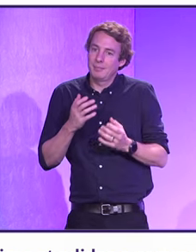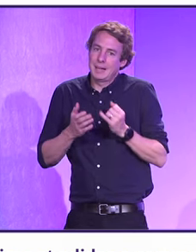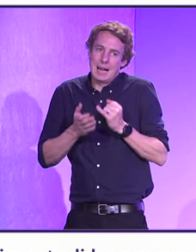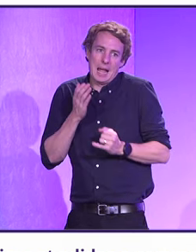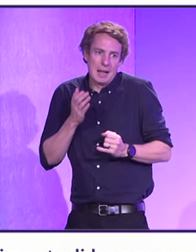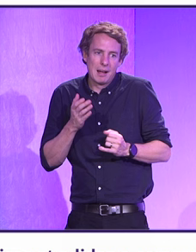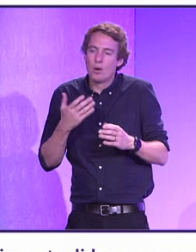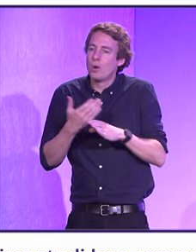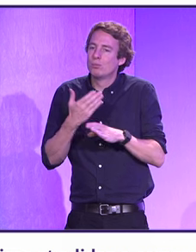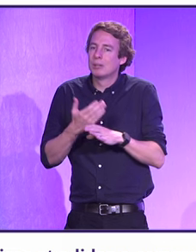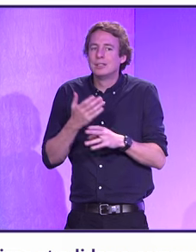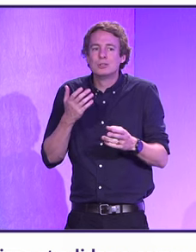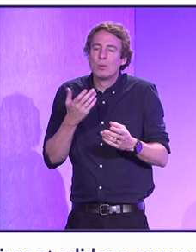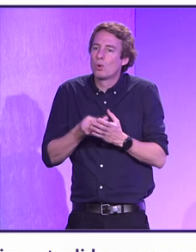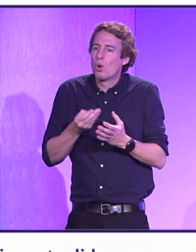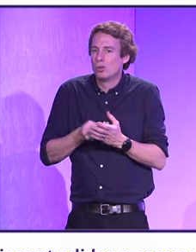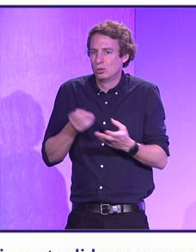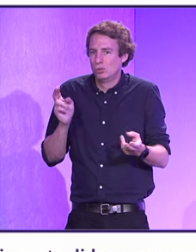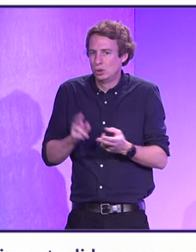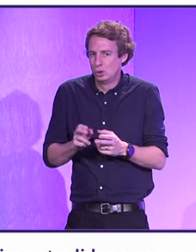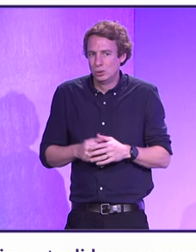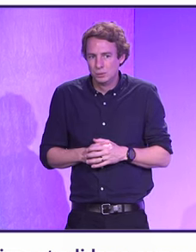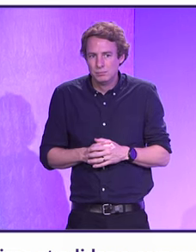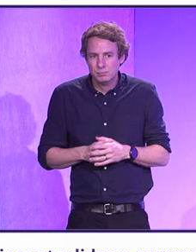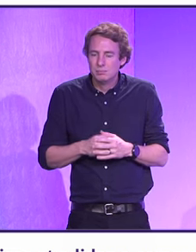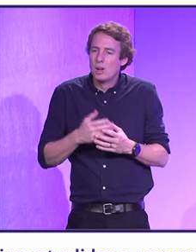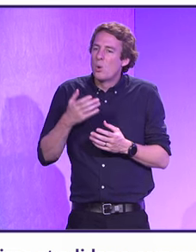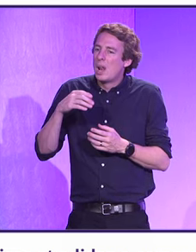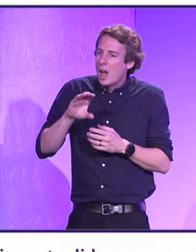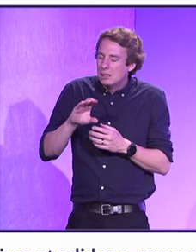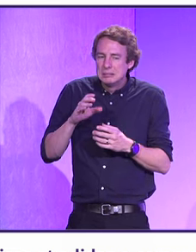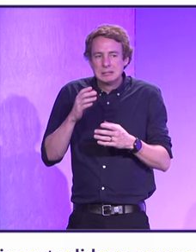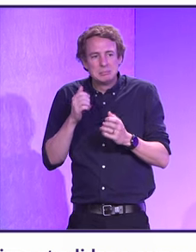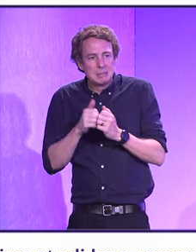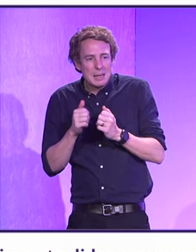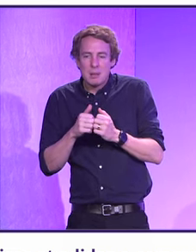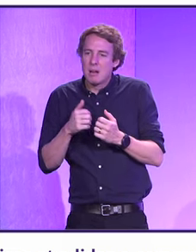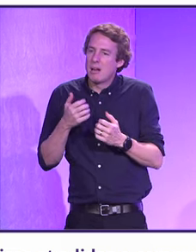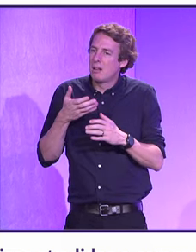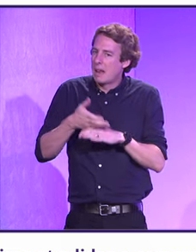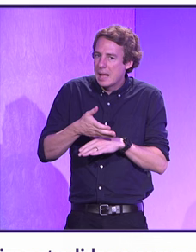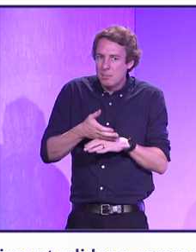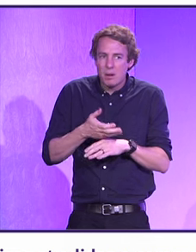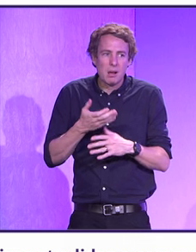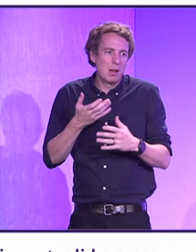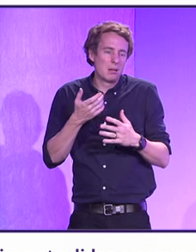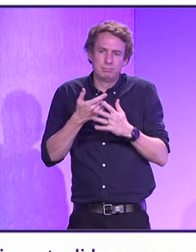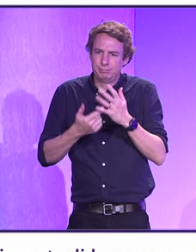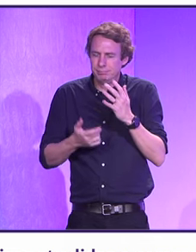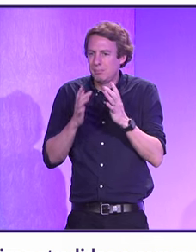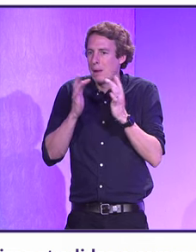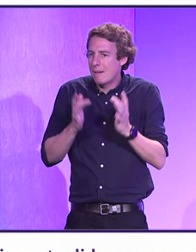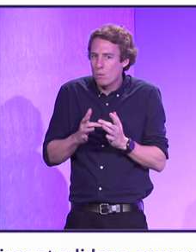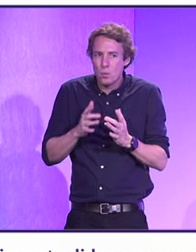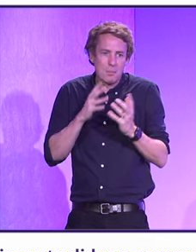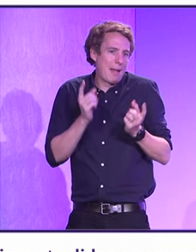reducing operational costs and vendor dependency. Yes, if you put everything on paper, licenses, labor, platform costs,